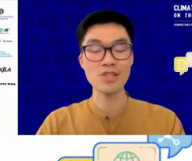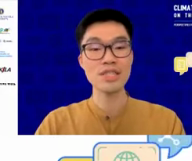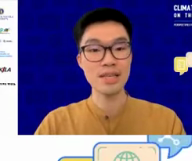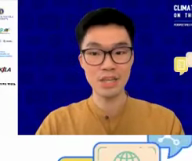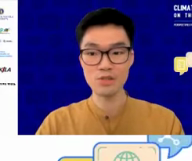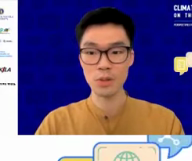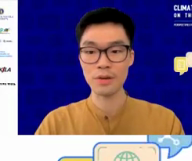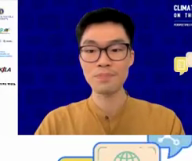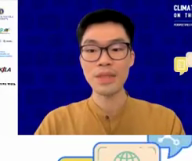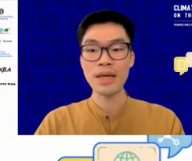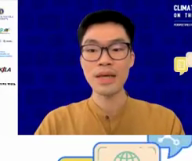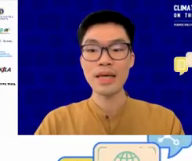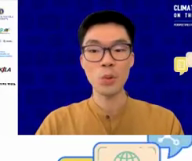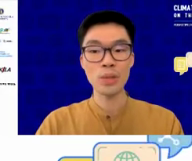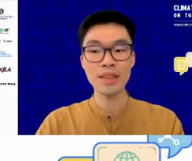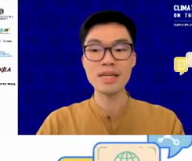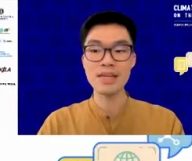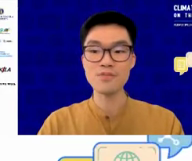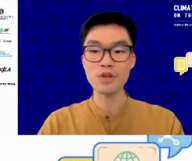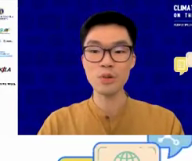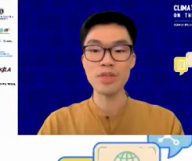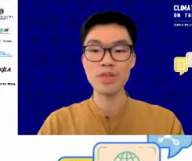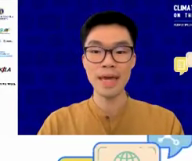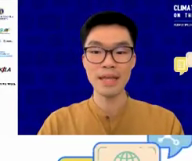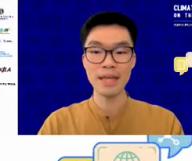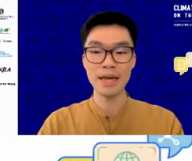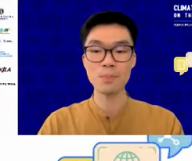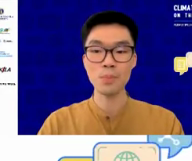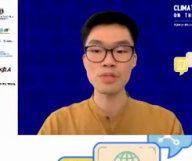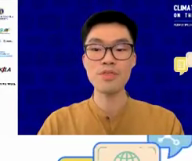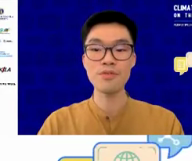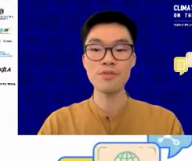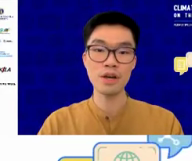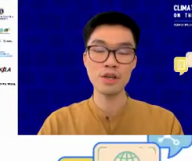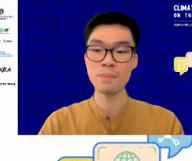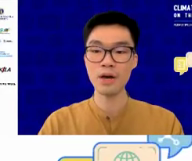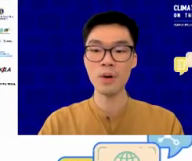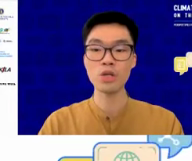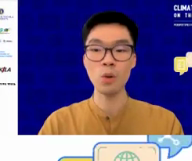youth activist at just 16 years old. He co-led the successful youth campaign against a